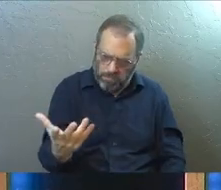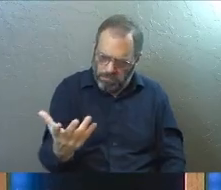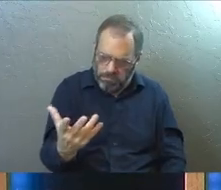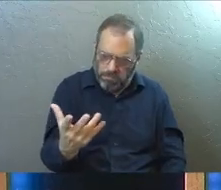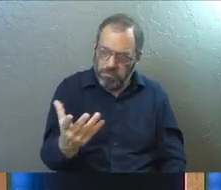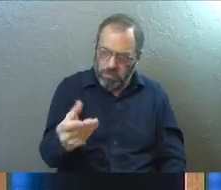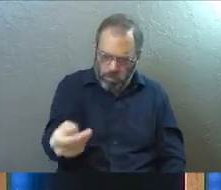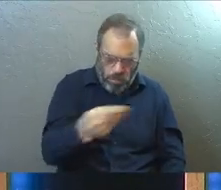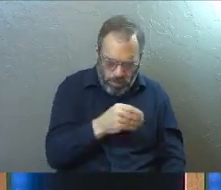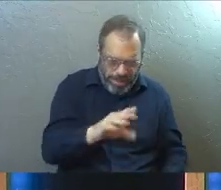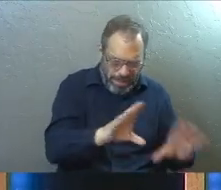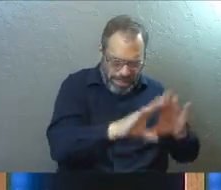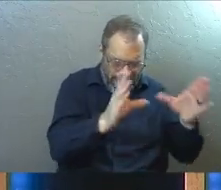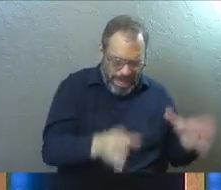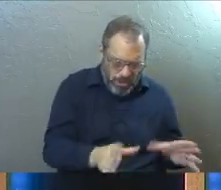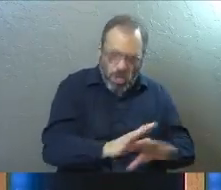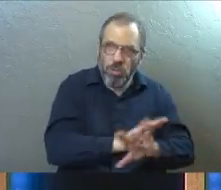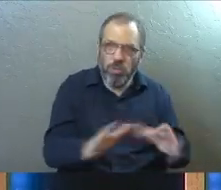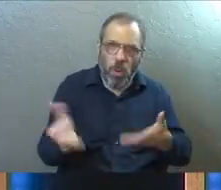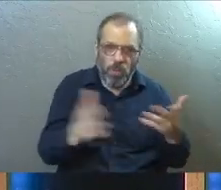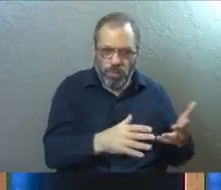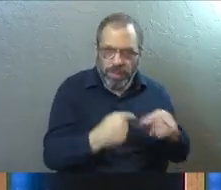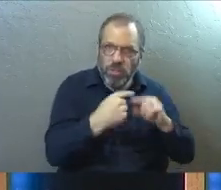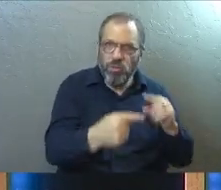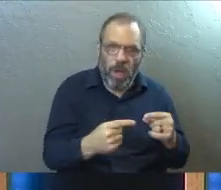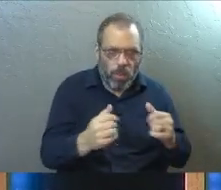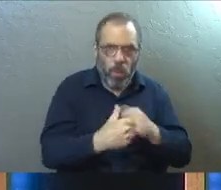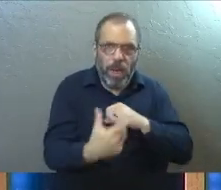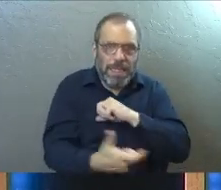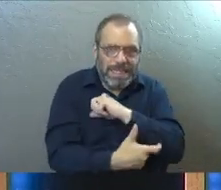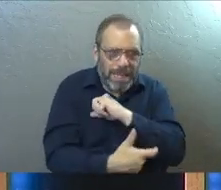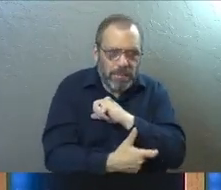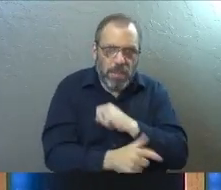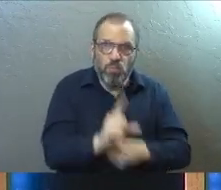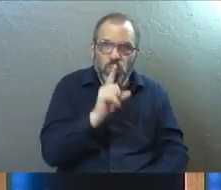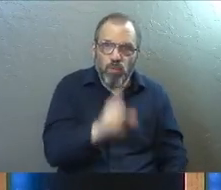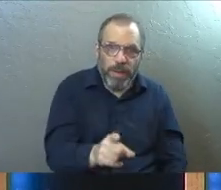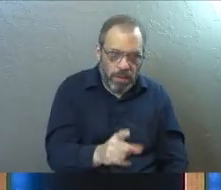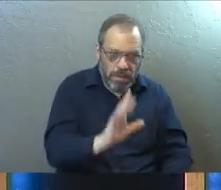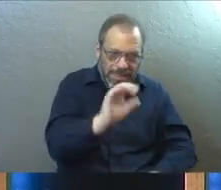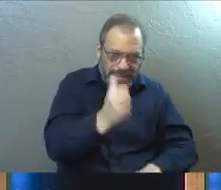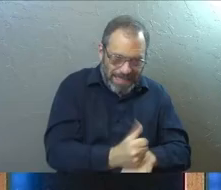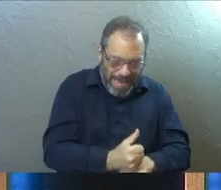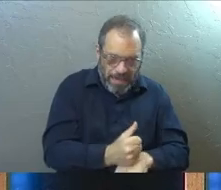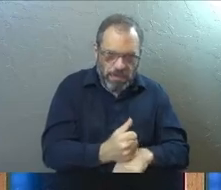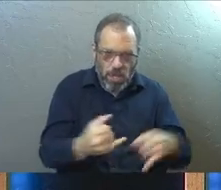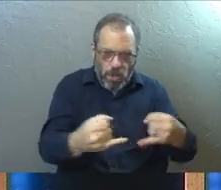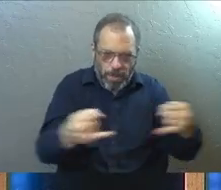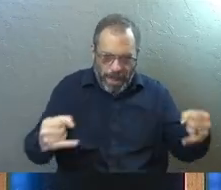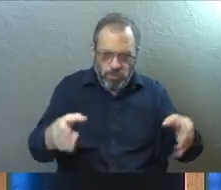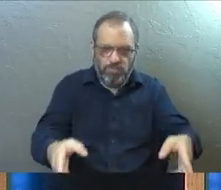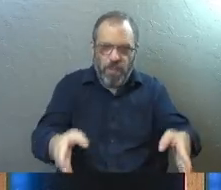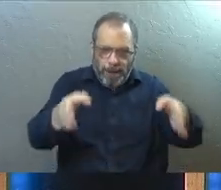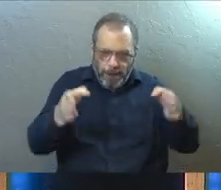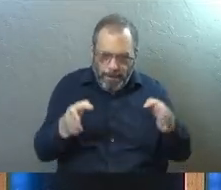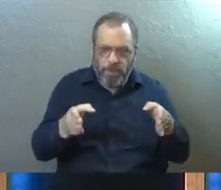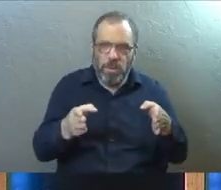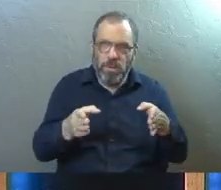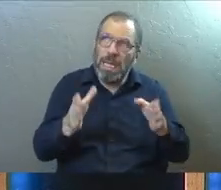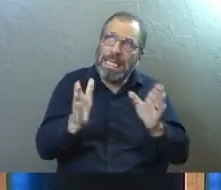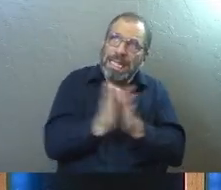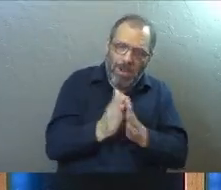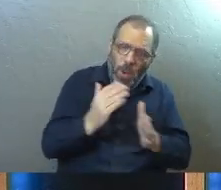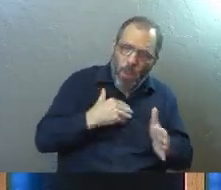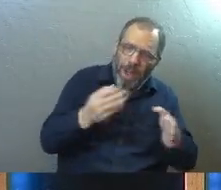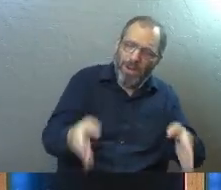house. Don't bring it to the home. Don't bring it to where it's gonna be a struggle, where the temptation's gonna be real. Set the bumpers up for yourself. Ask God